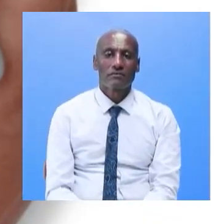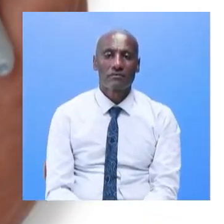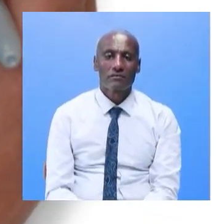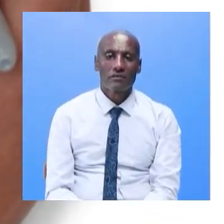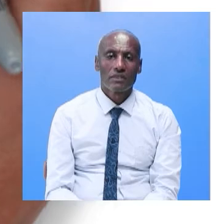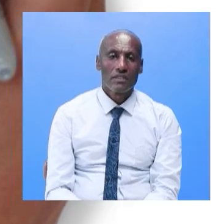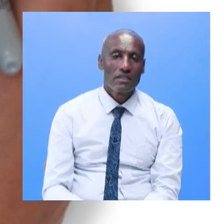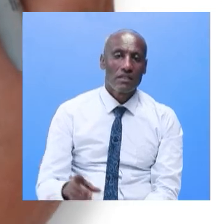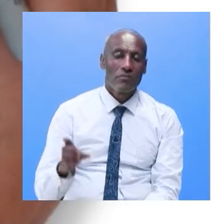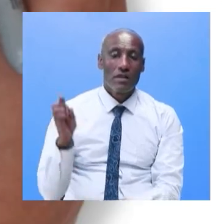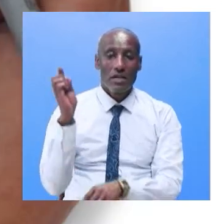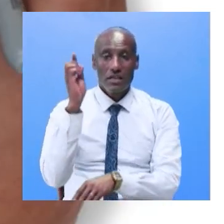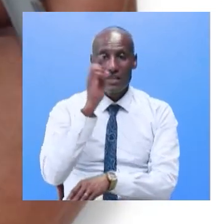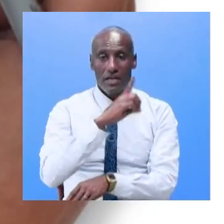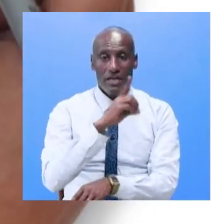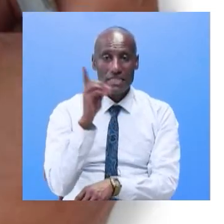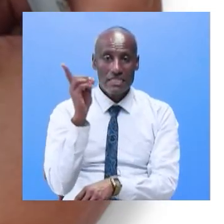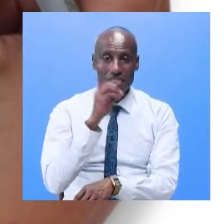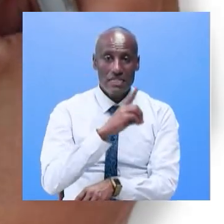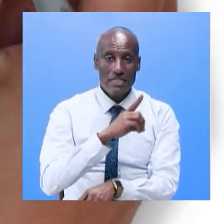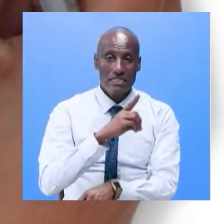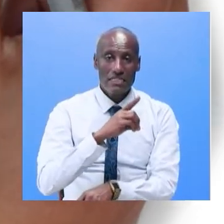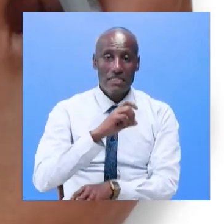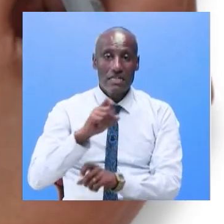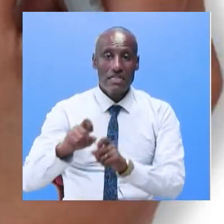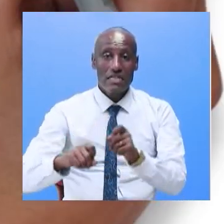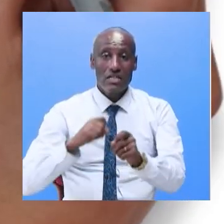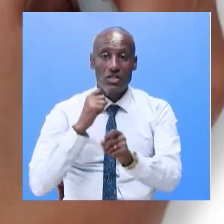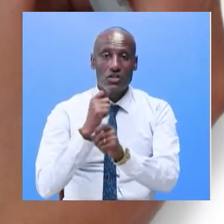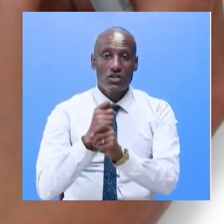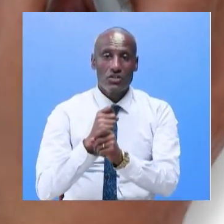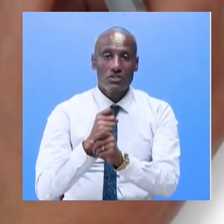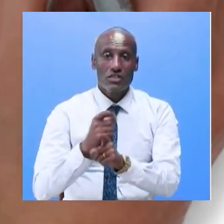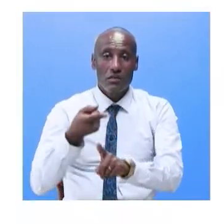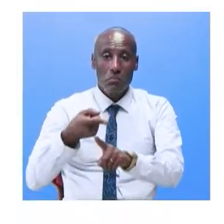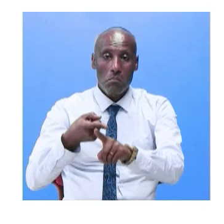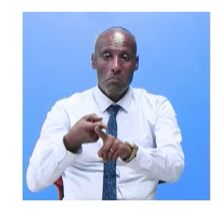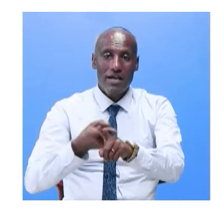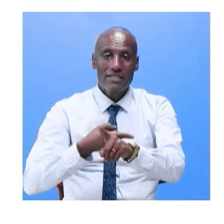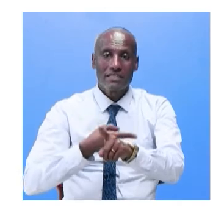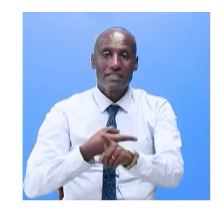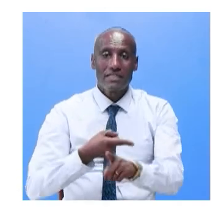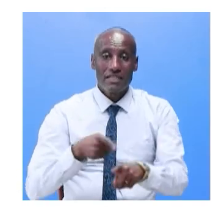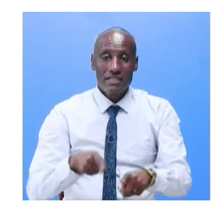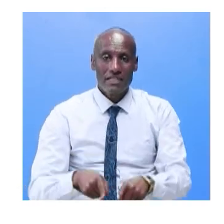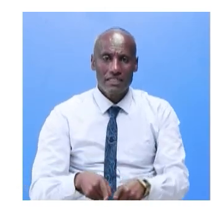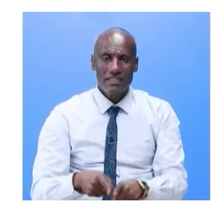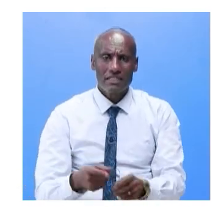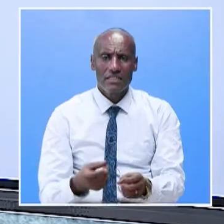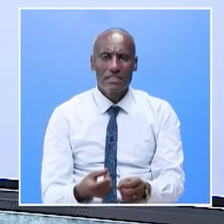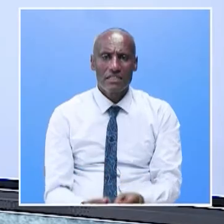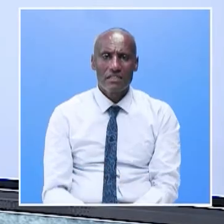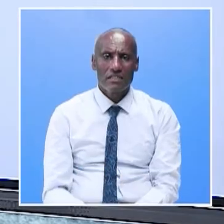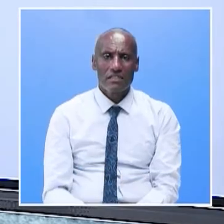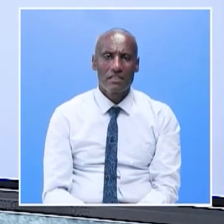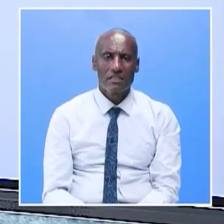years, and also months. But here is long